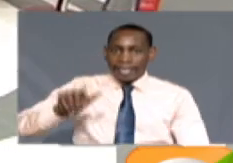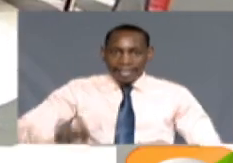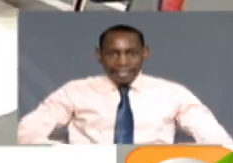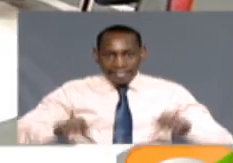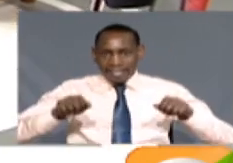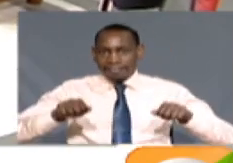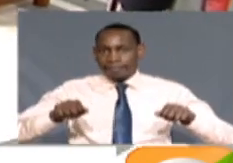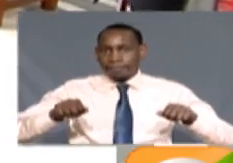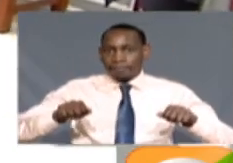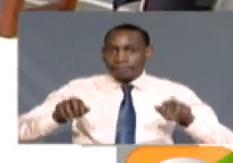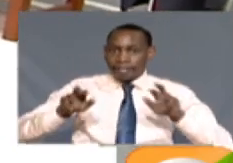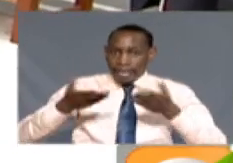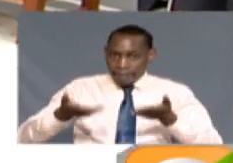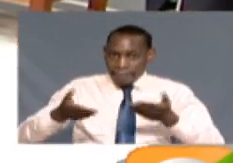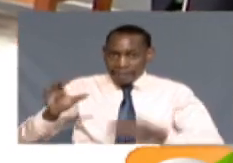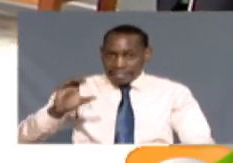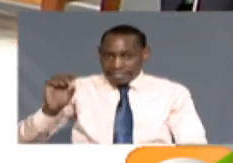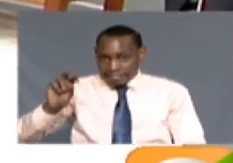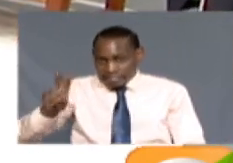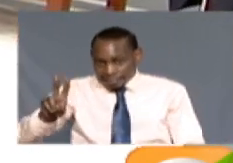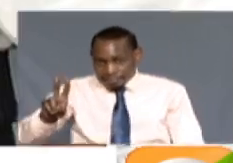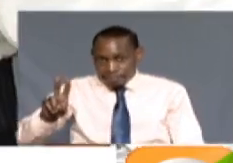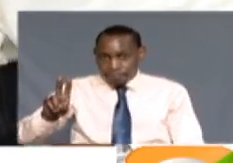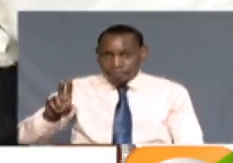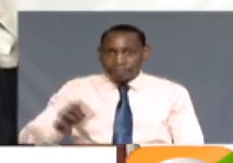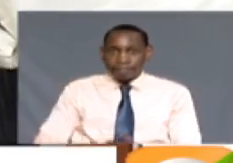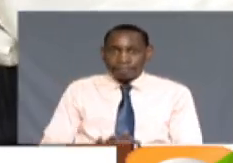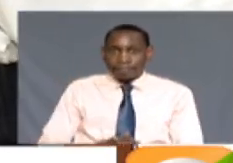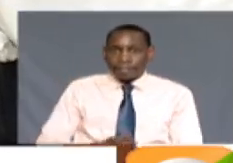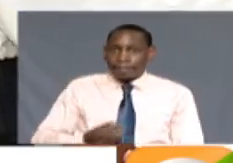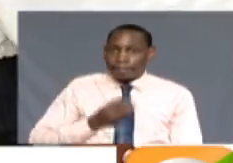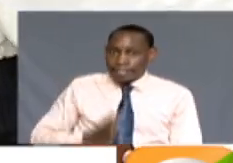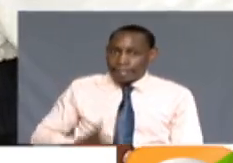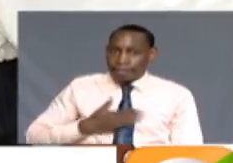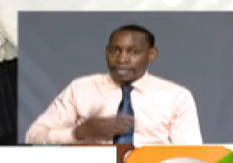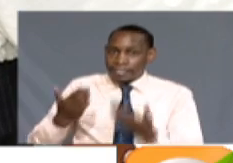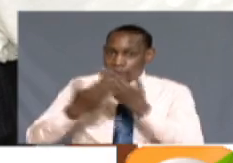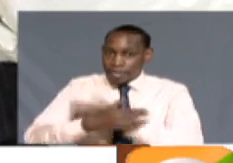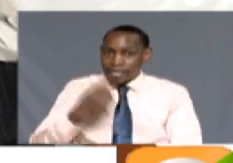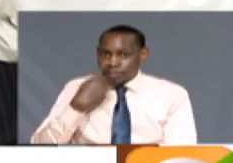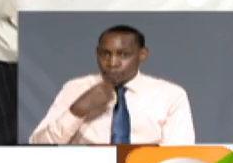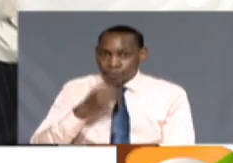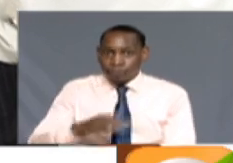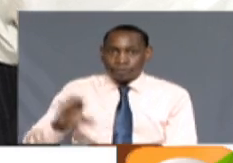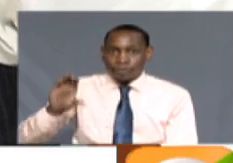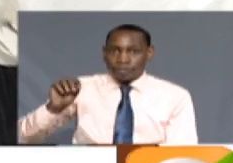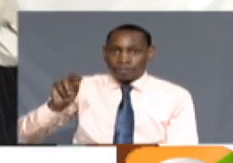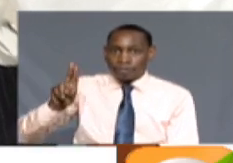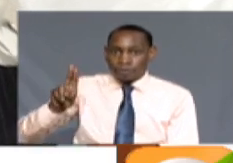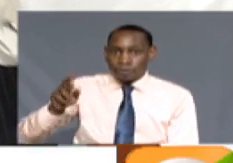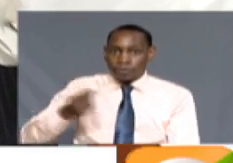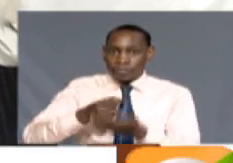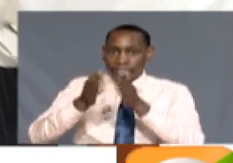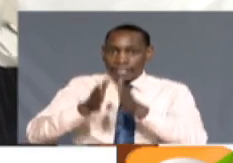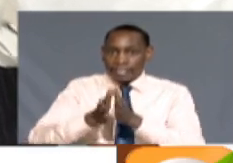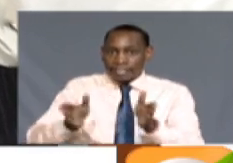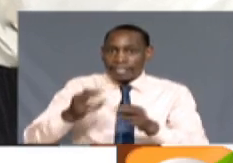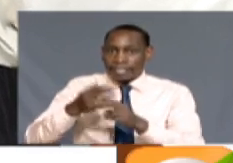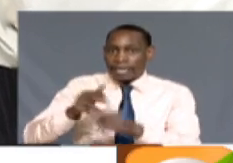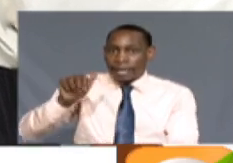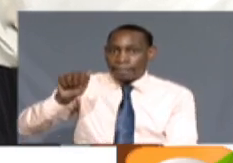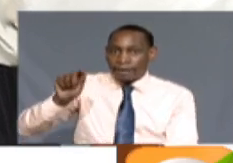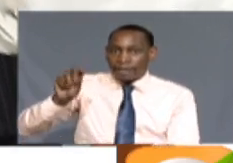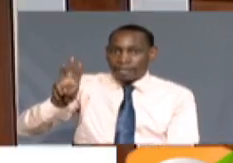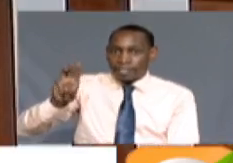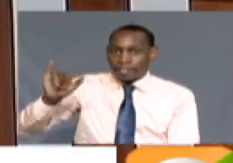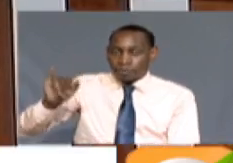Live, right here, Citizen Television in the house, is COTU Secretary General Francis Atwoli, who I tell you folks,